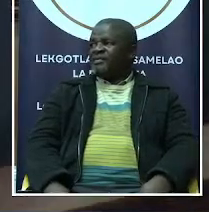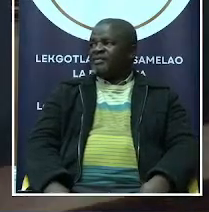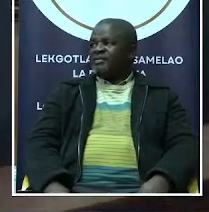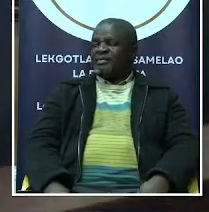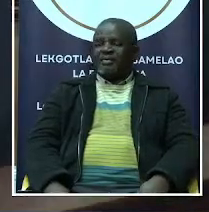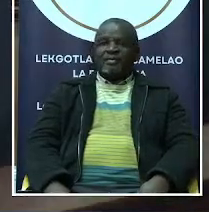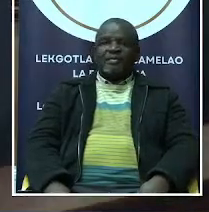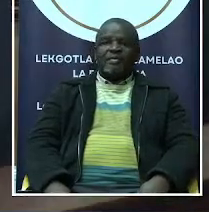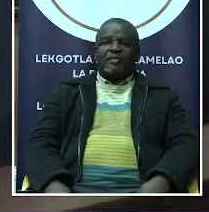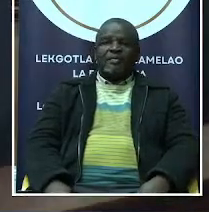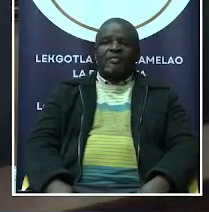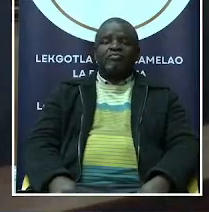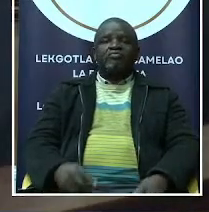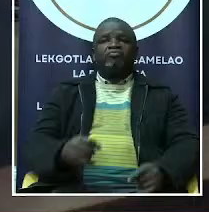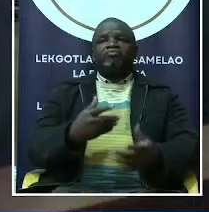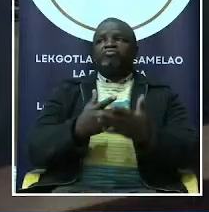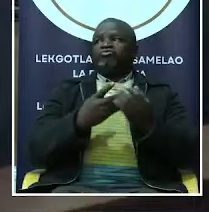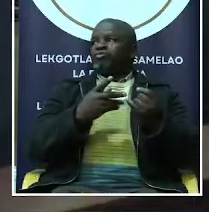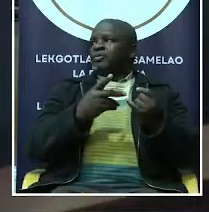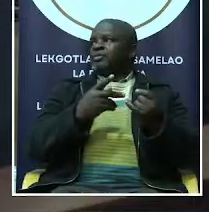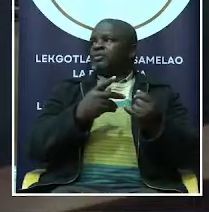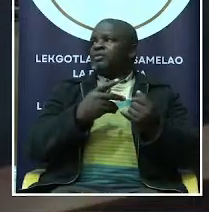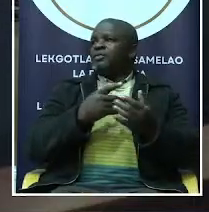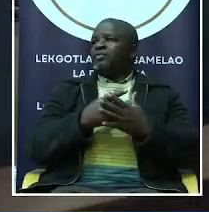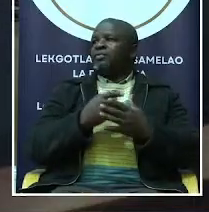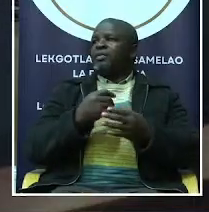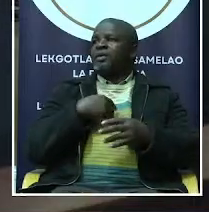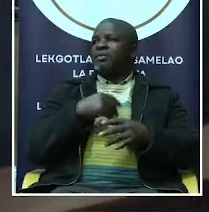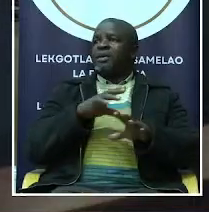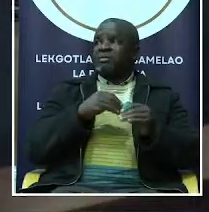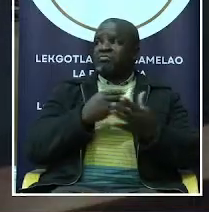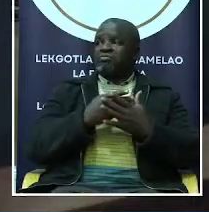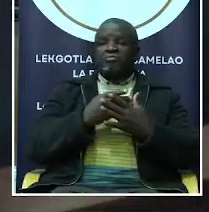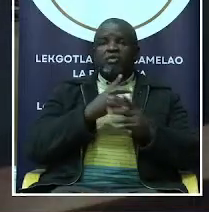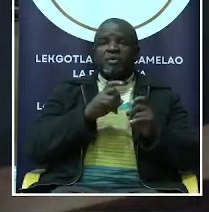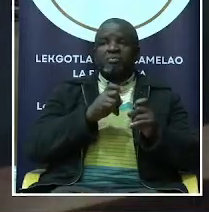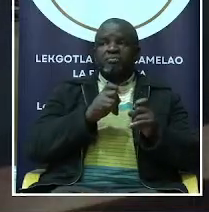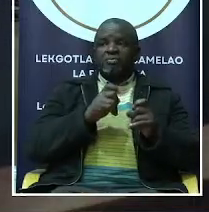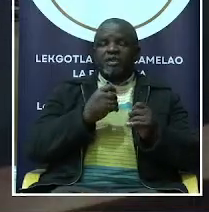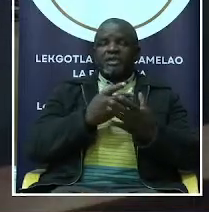We will take questions since the speaker has a few minutes left.